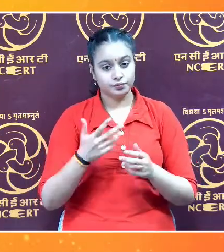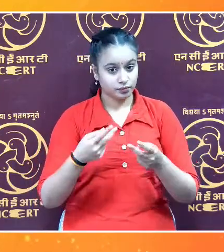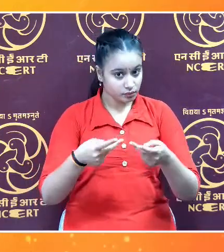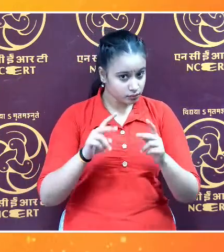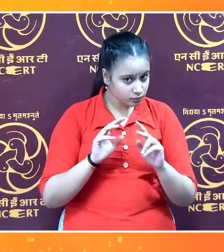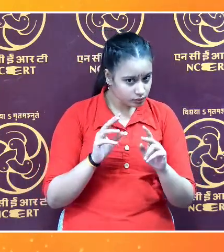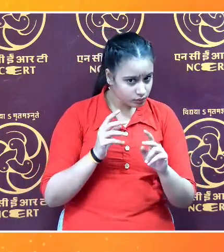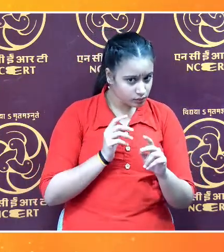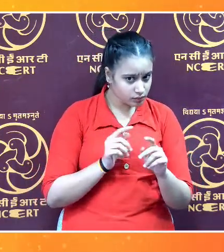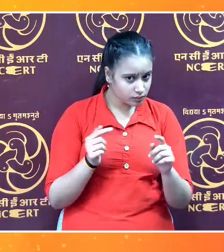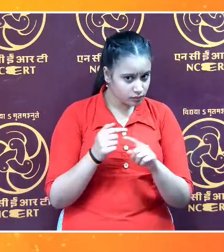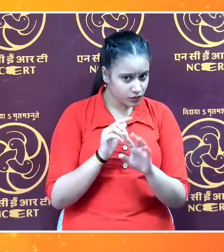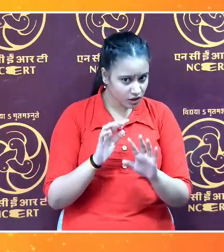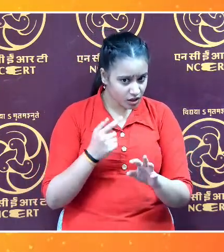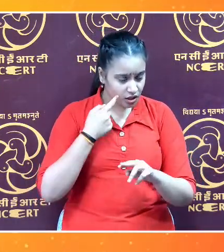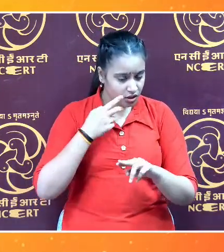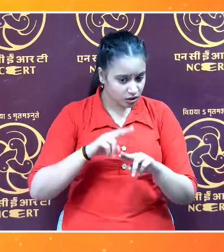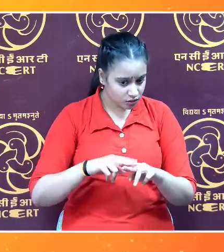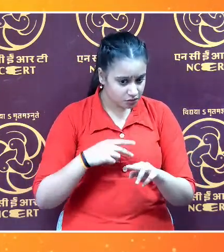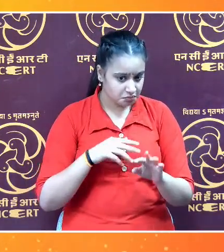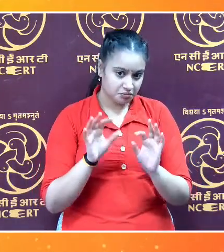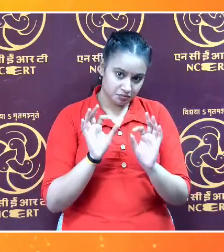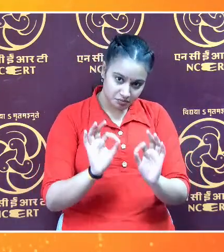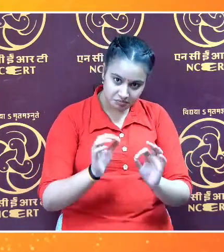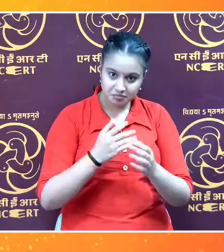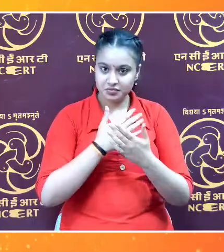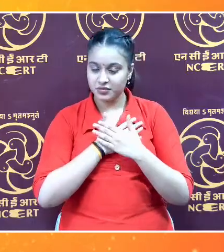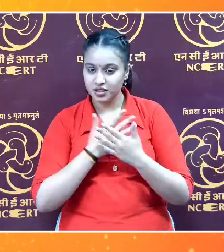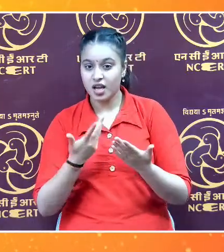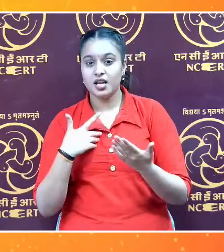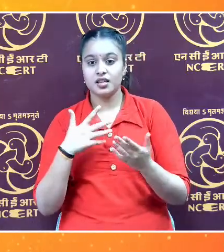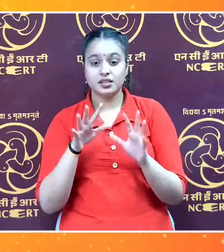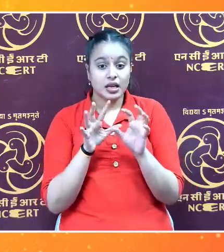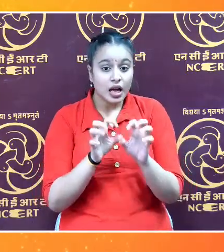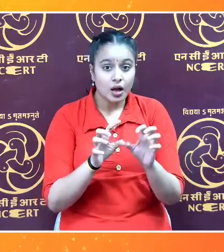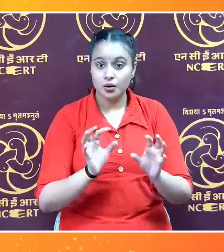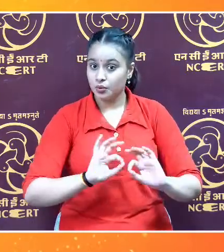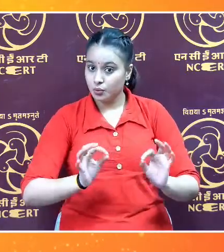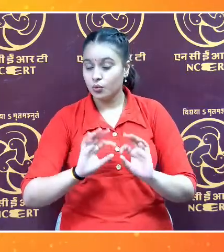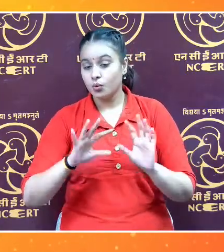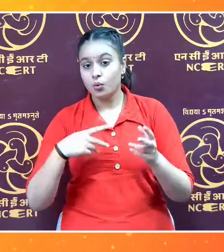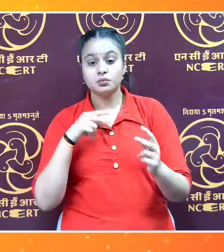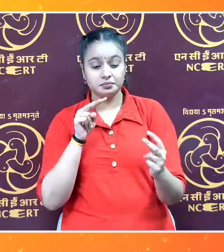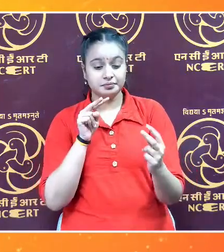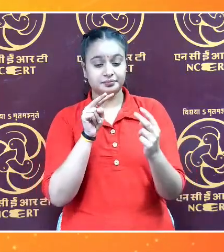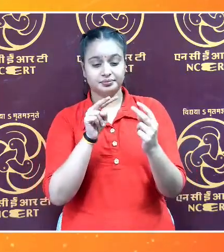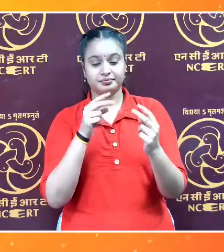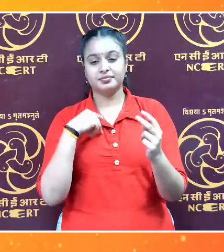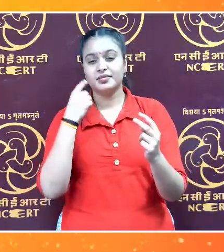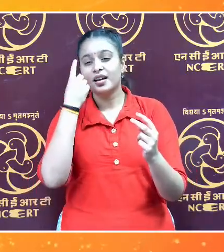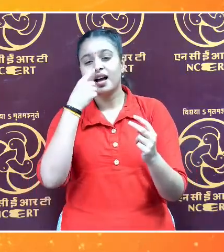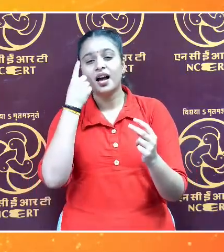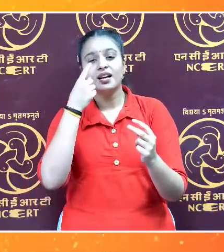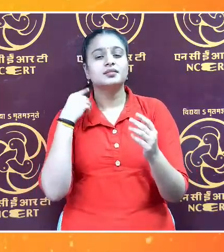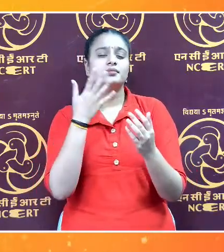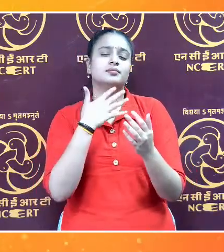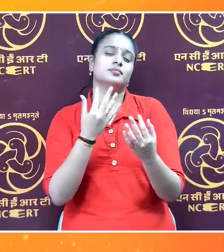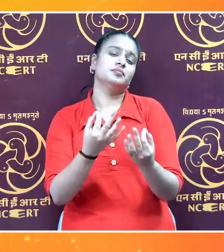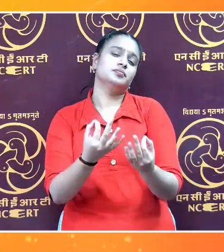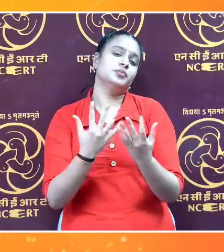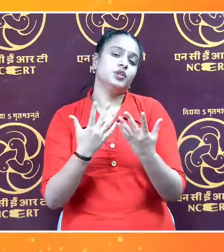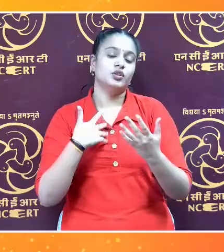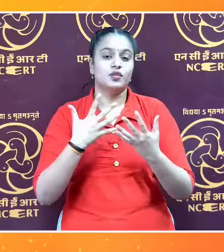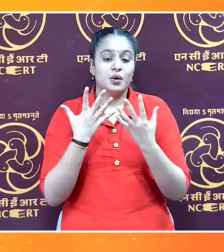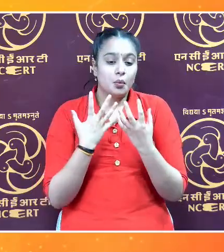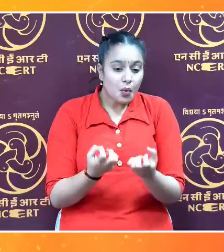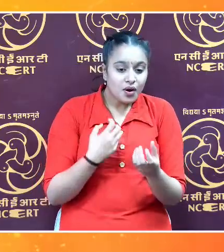to you? Was he? Oh yes, he was equally nice. He never used to bark, and of course he used to look at us with such beautiful eyes, as if he's